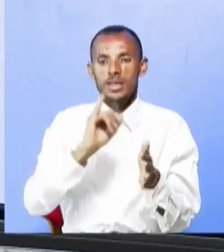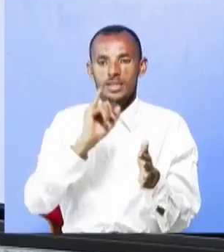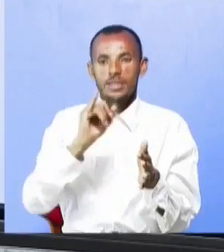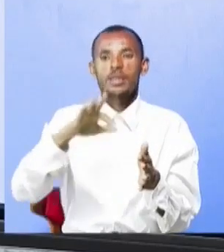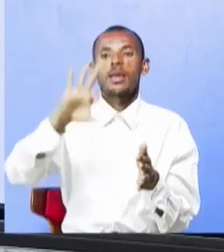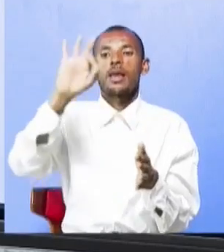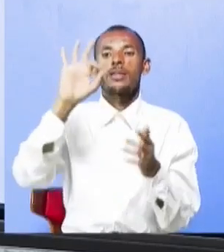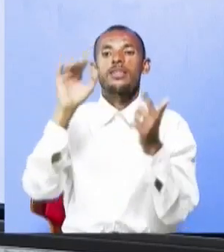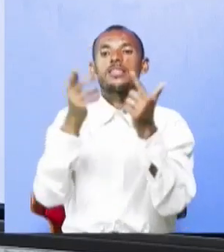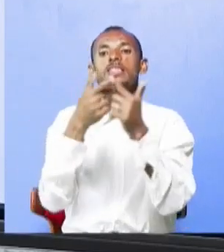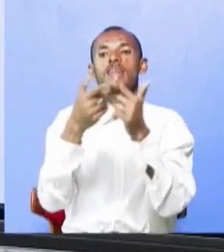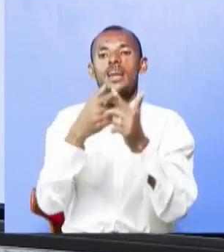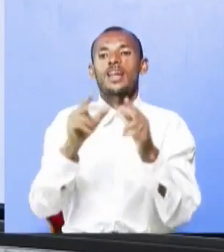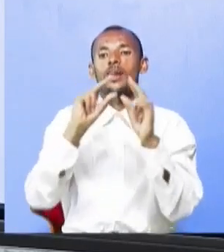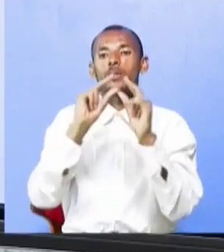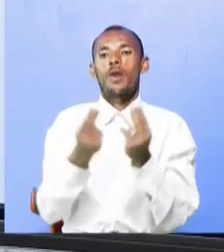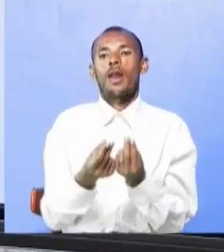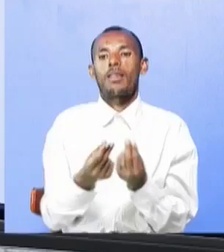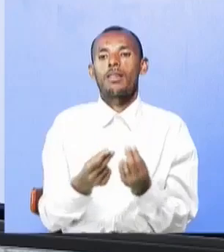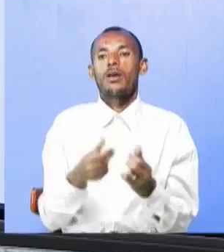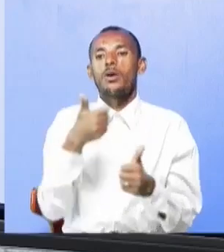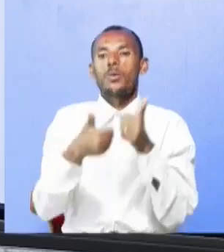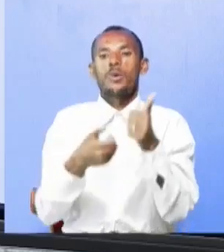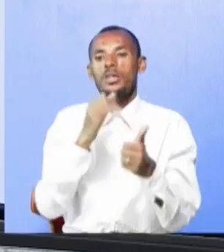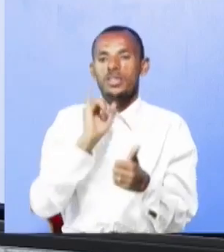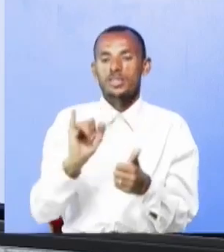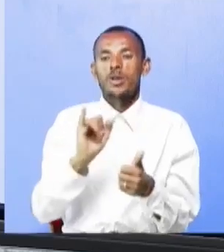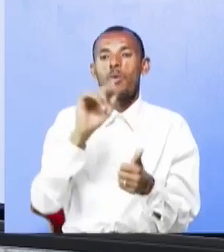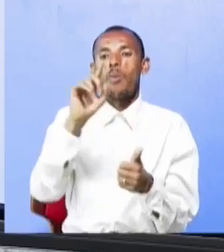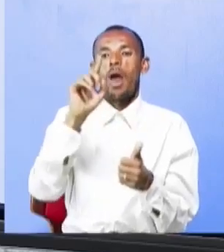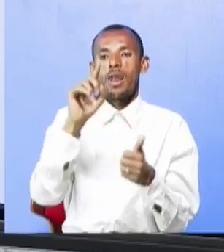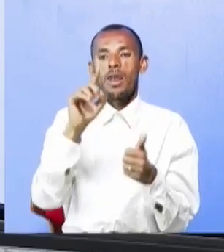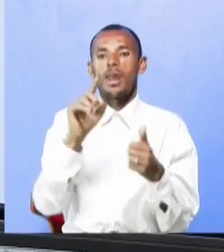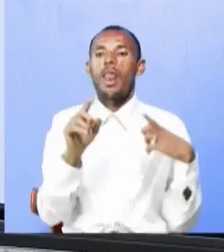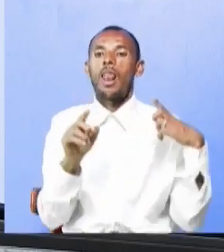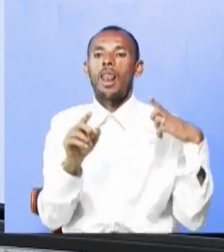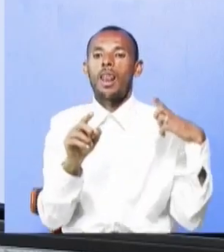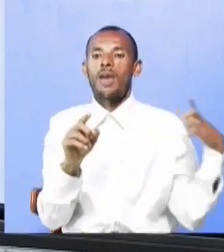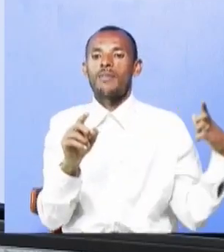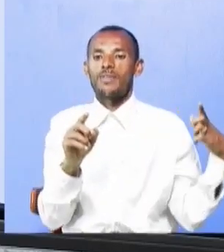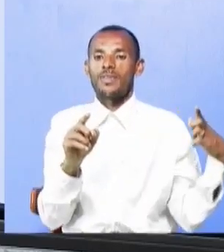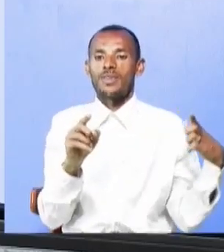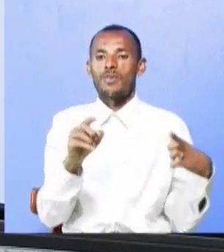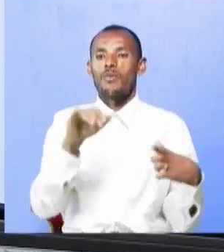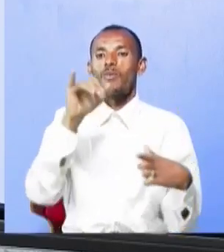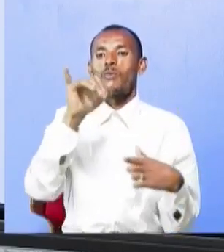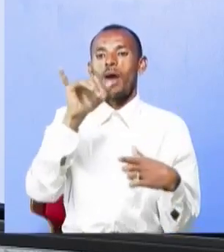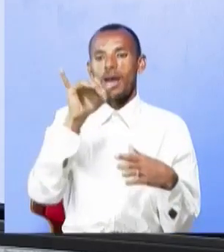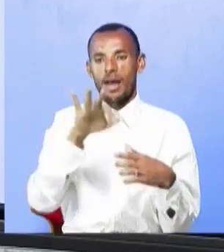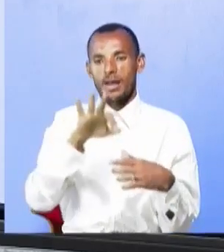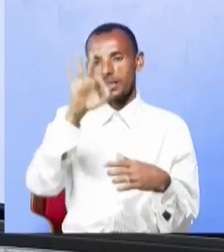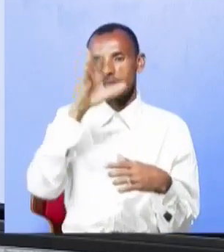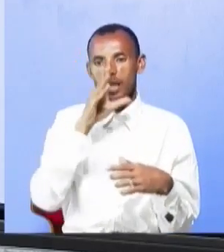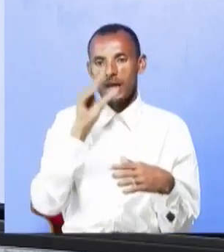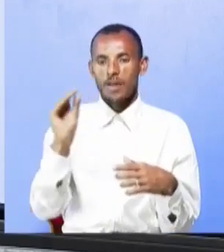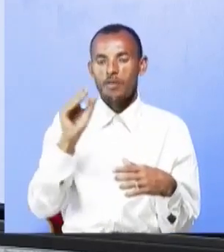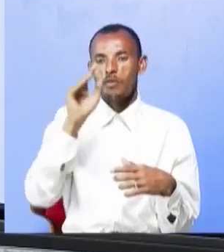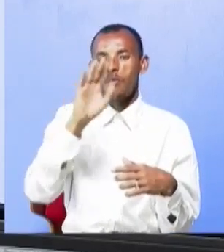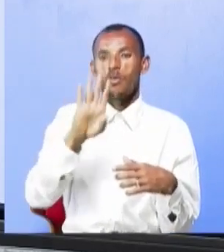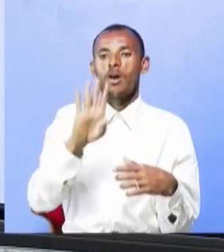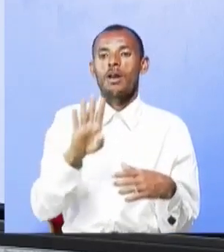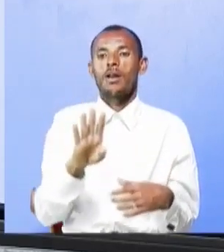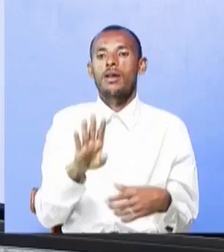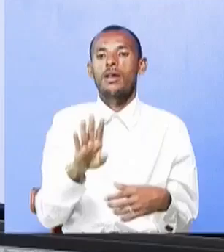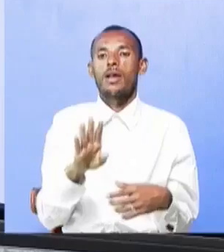somewhere in the second quadrant, which is 1 unit to the left of y-axis and 4